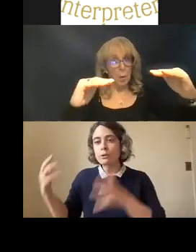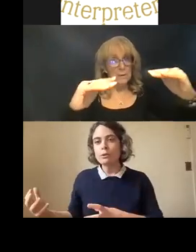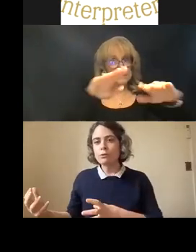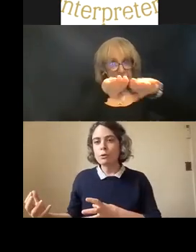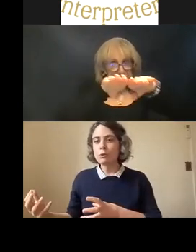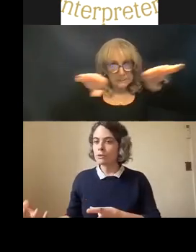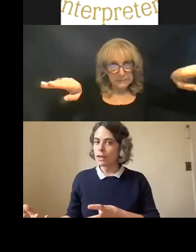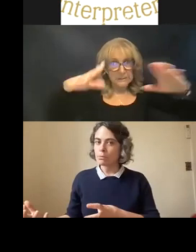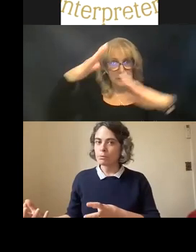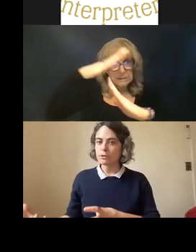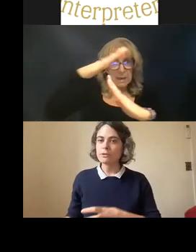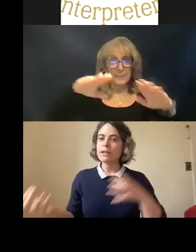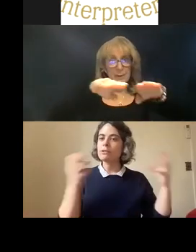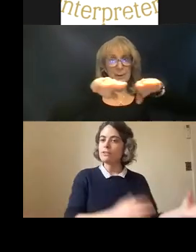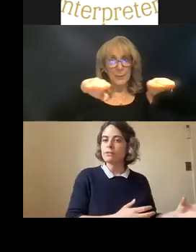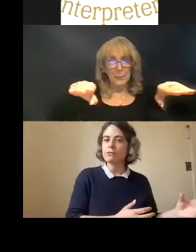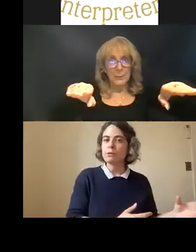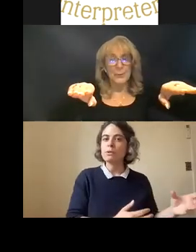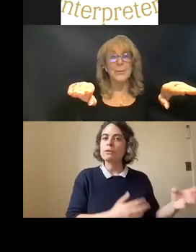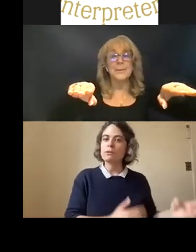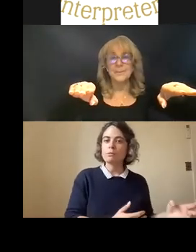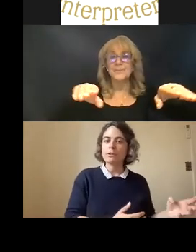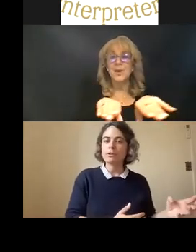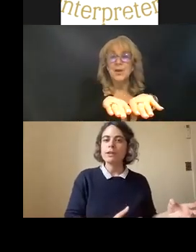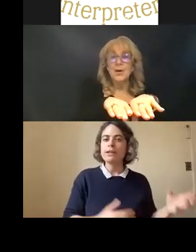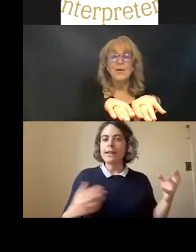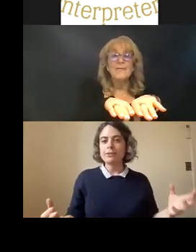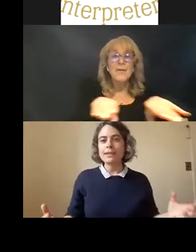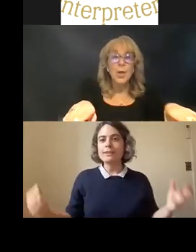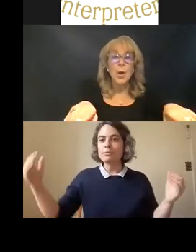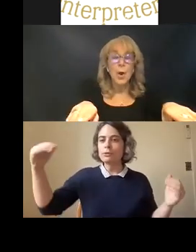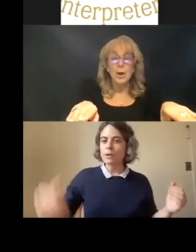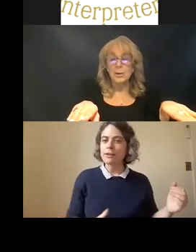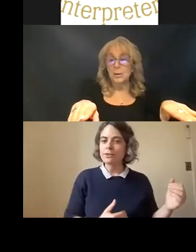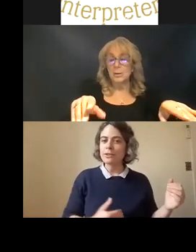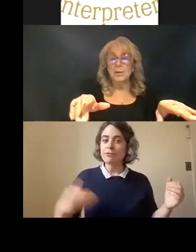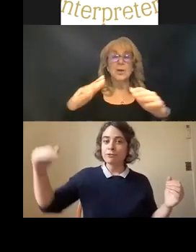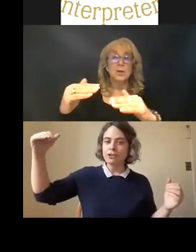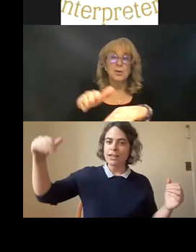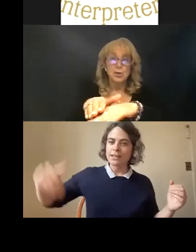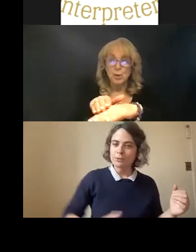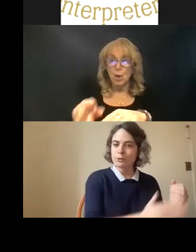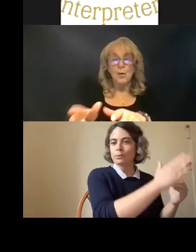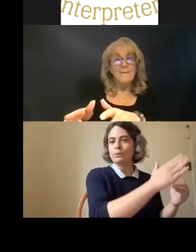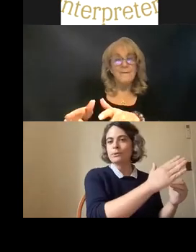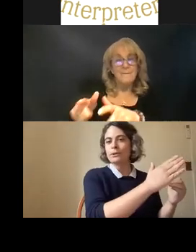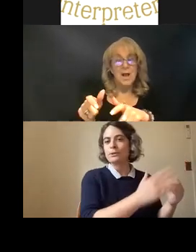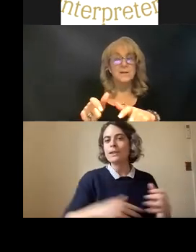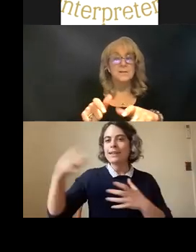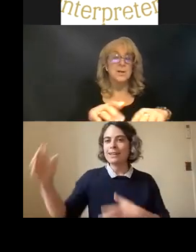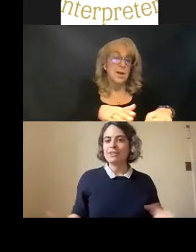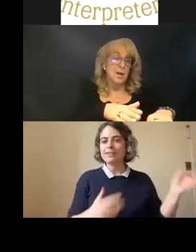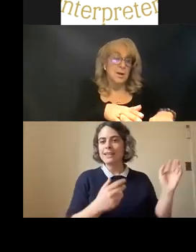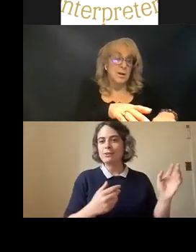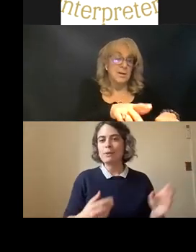a slower flow with a high pressure and a faster flow with a lower pressure. And again, this will drive the fresh air to go through the